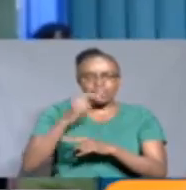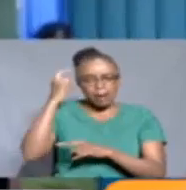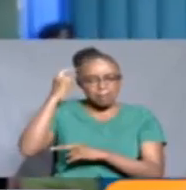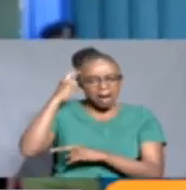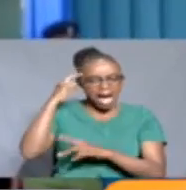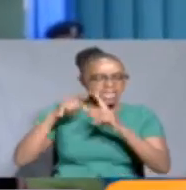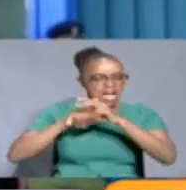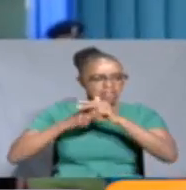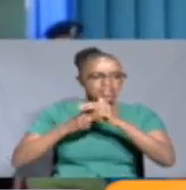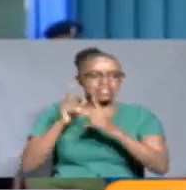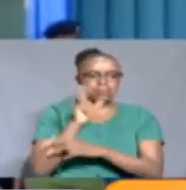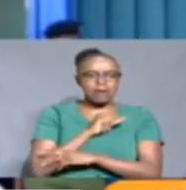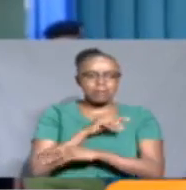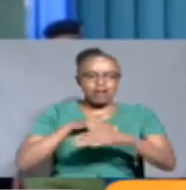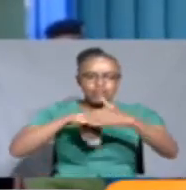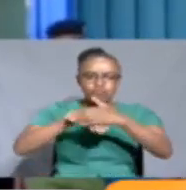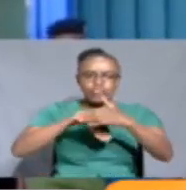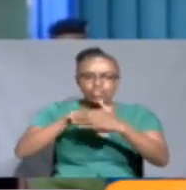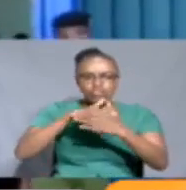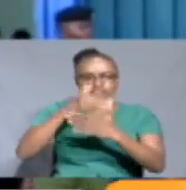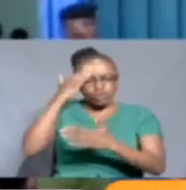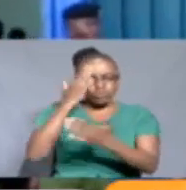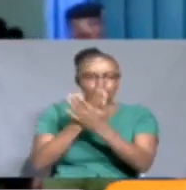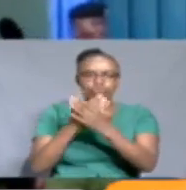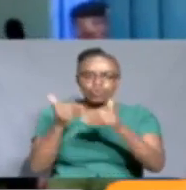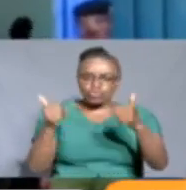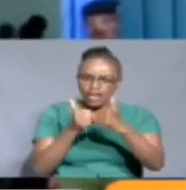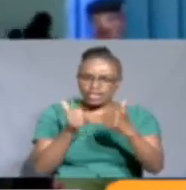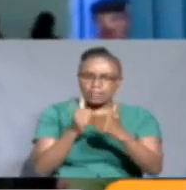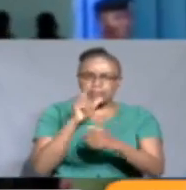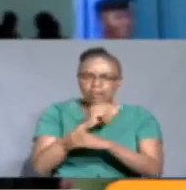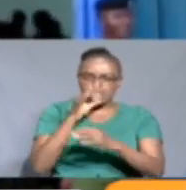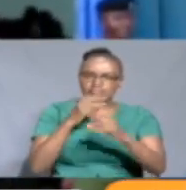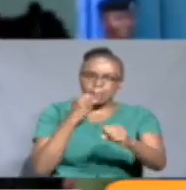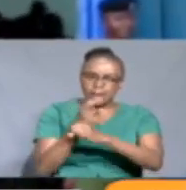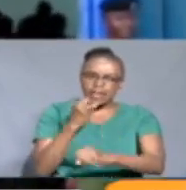I've been football for long. I know the law of the game. If it's penalty, it's penalty. If it's not, it's not.